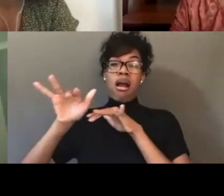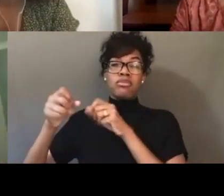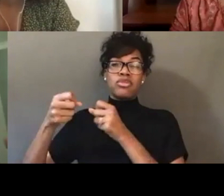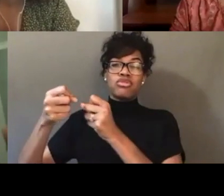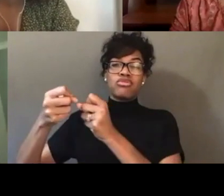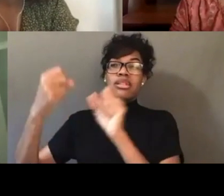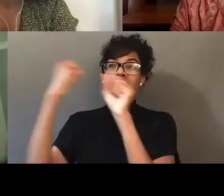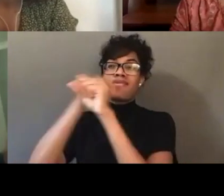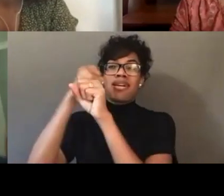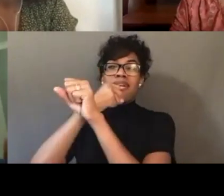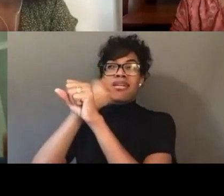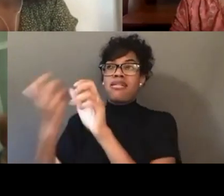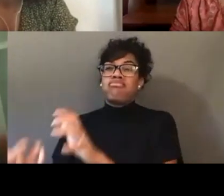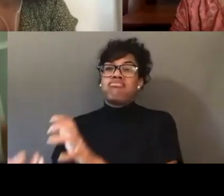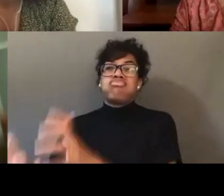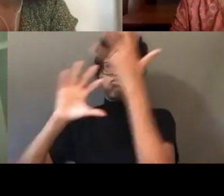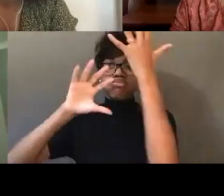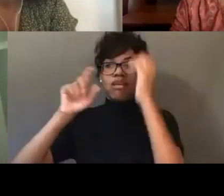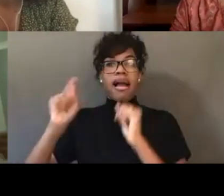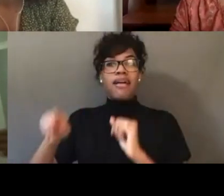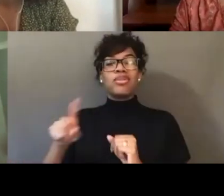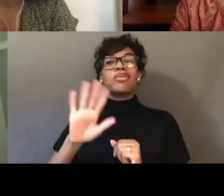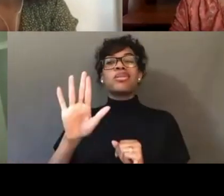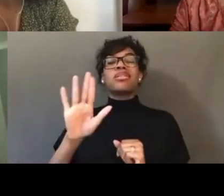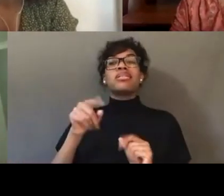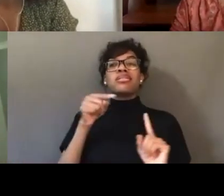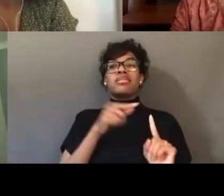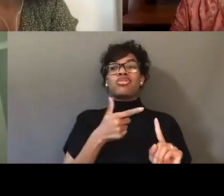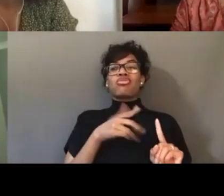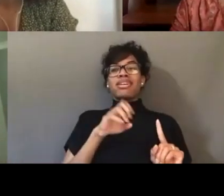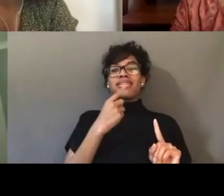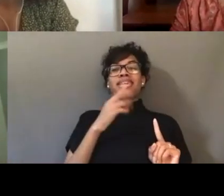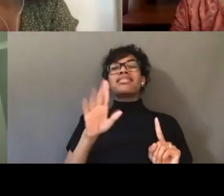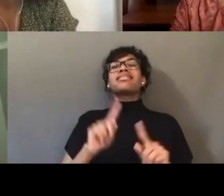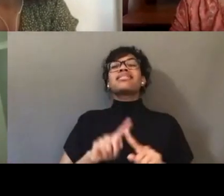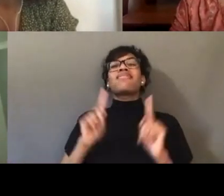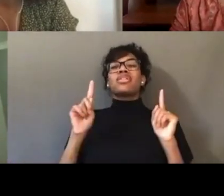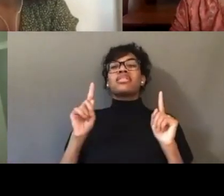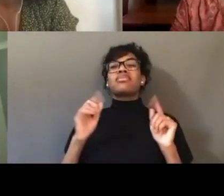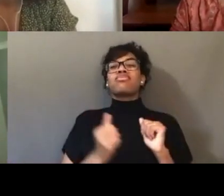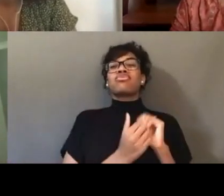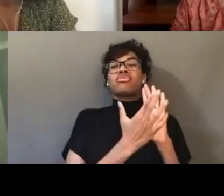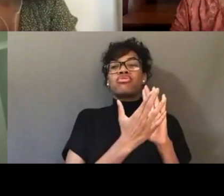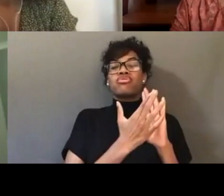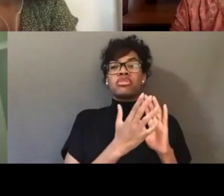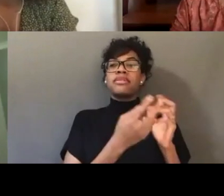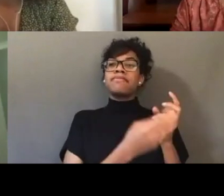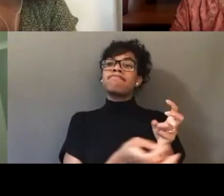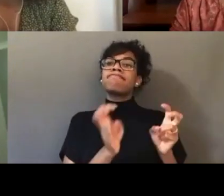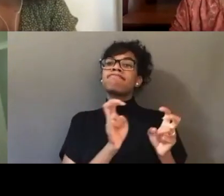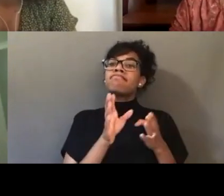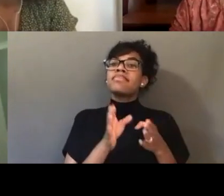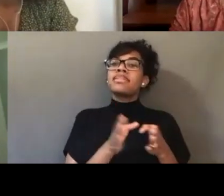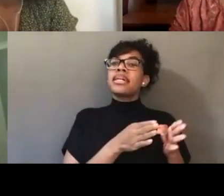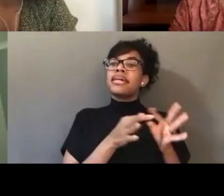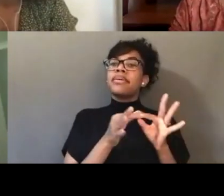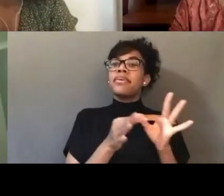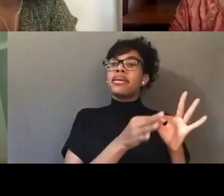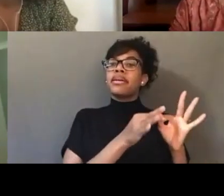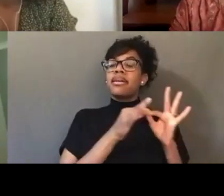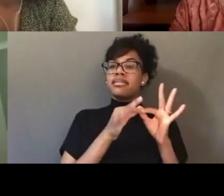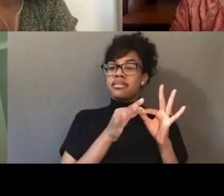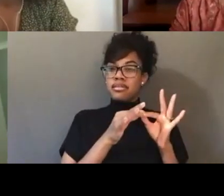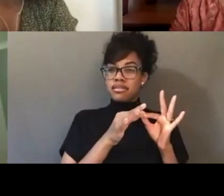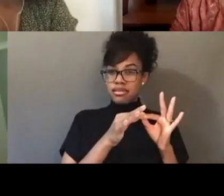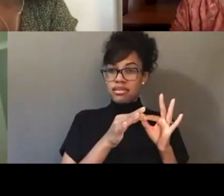upside down. But she's saying, I'm actually proposing a very different concept of what revolution can look like. How many of you can get